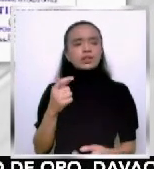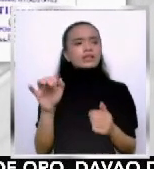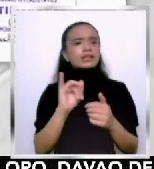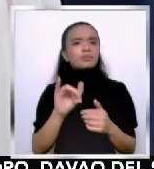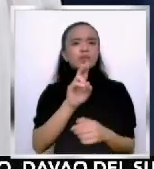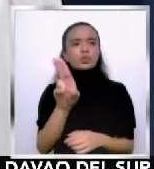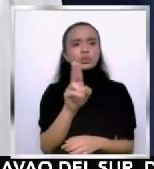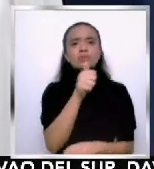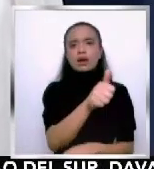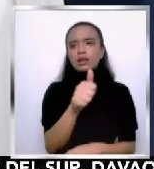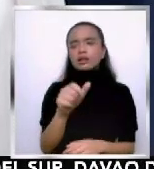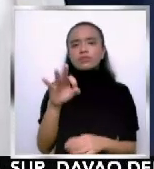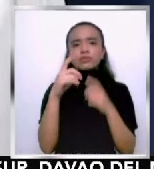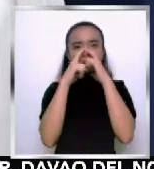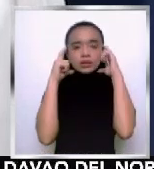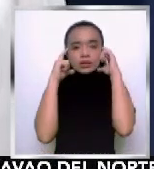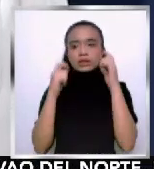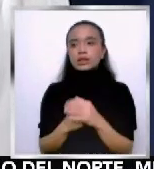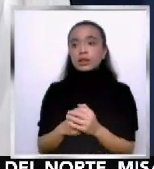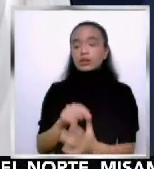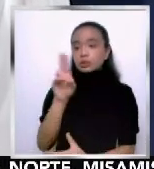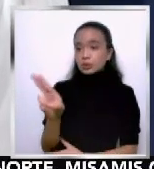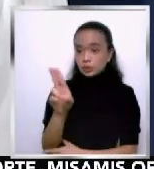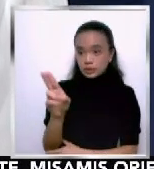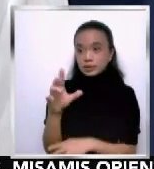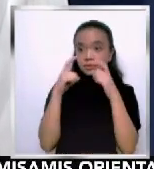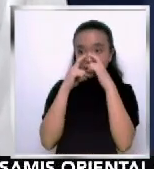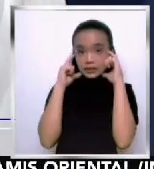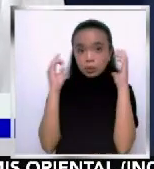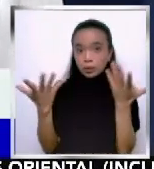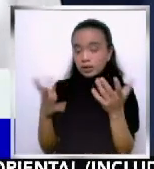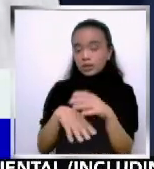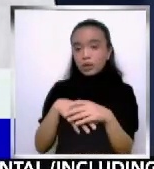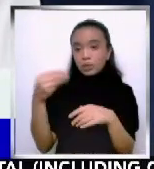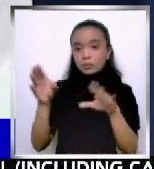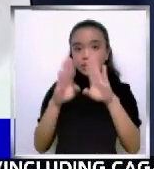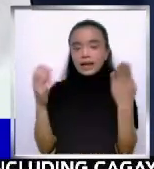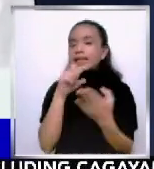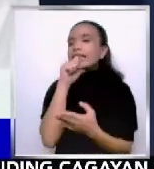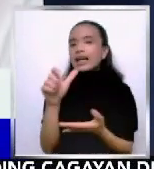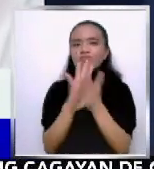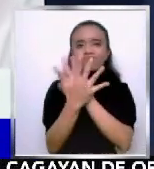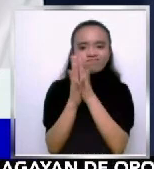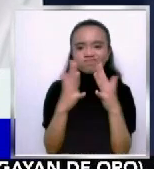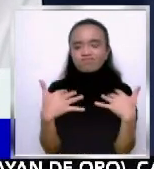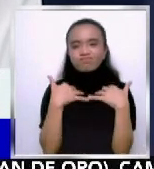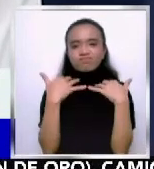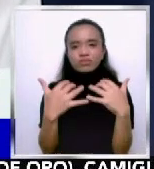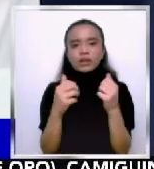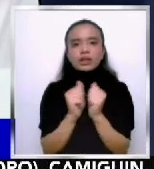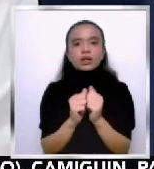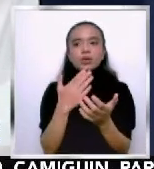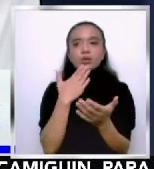Pero may kondisyon. The voluntary wearing of face masks in open spaces and non-crowded outdoor areas with good